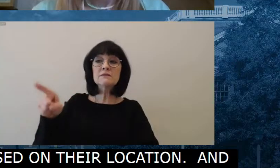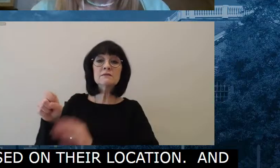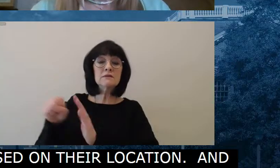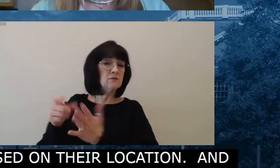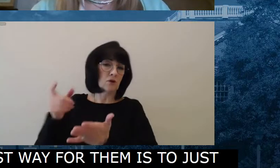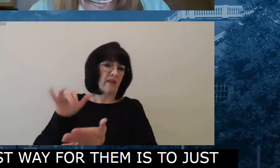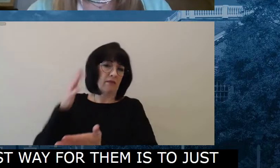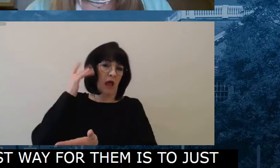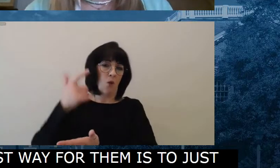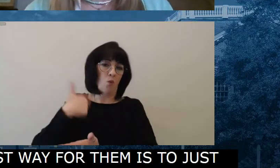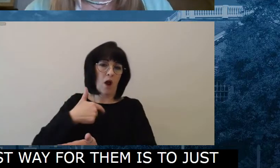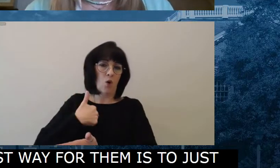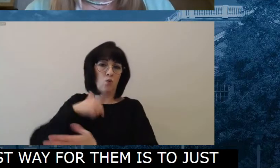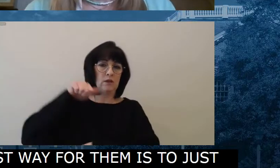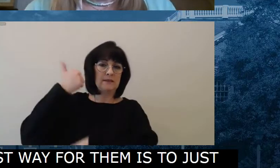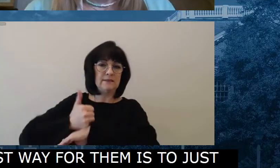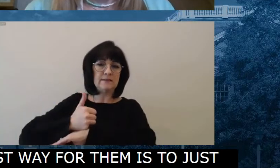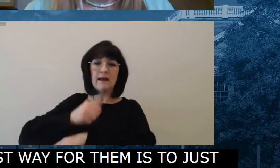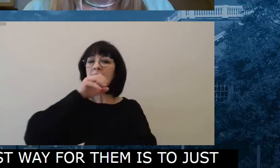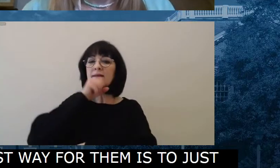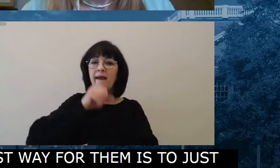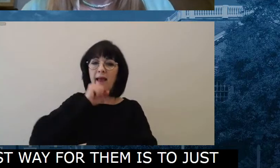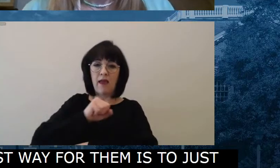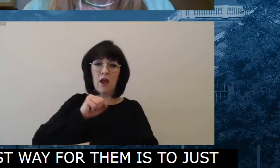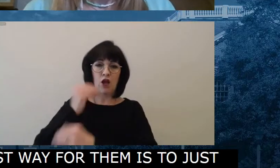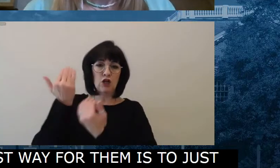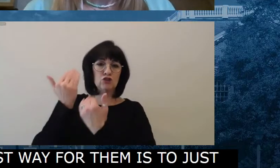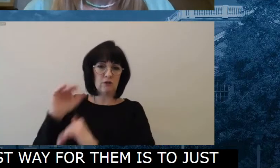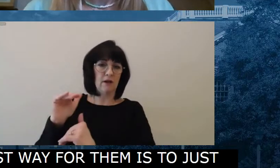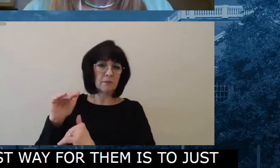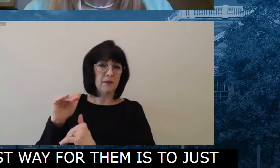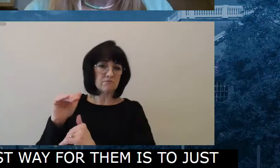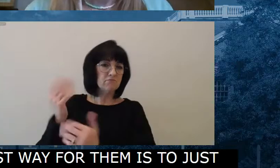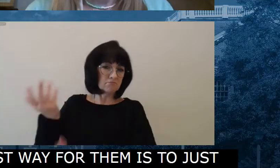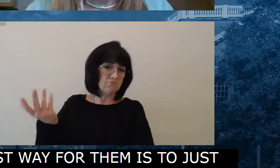think they can be a better part of our